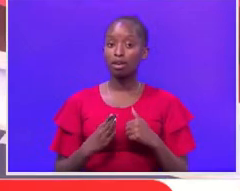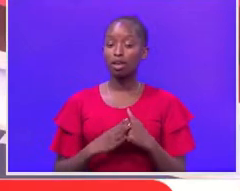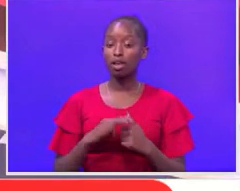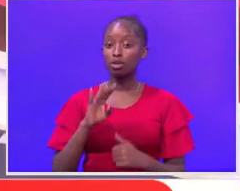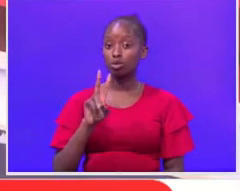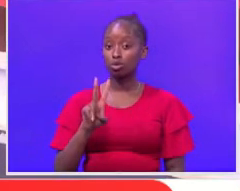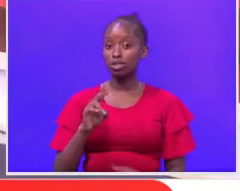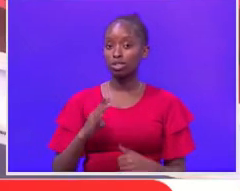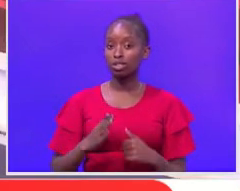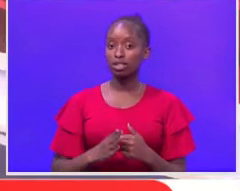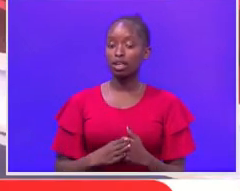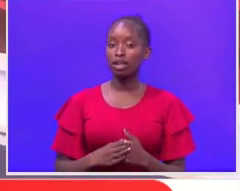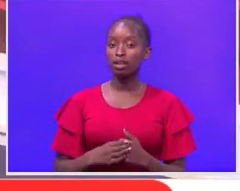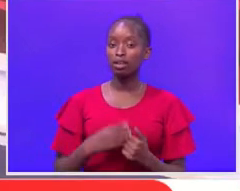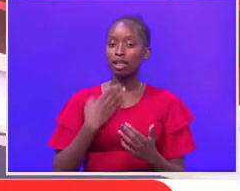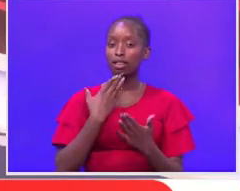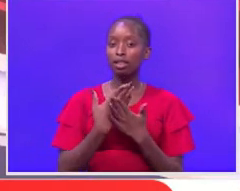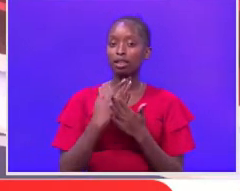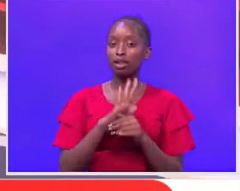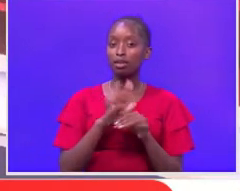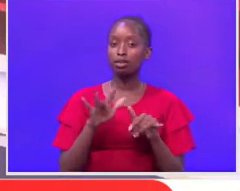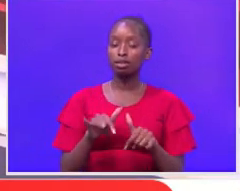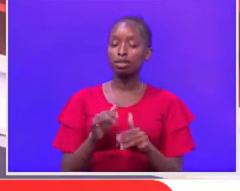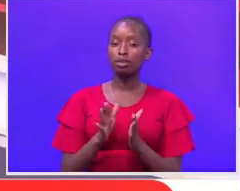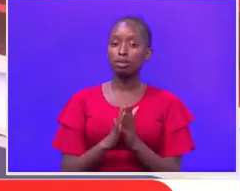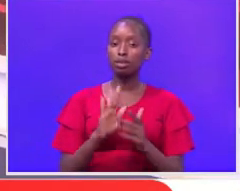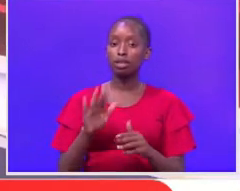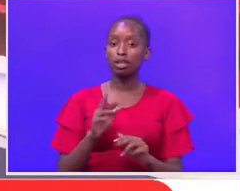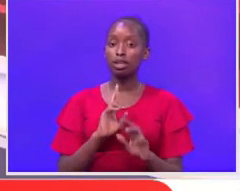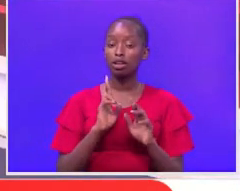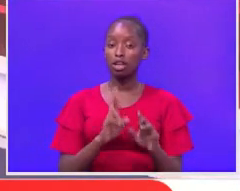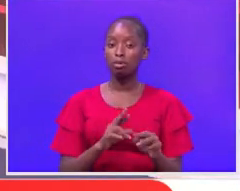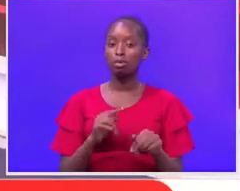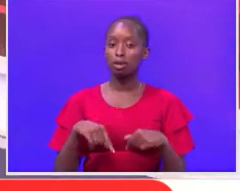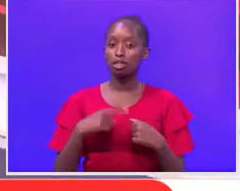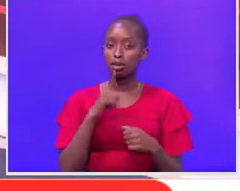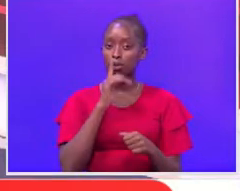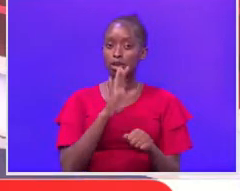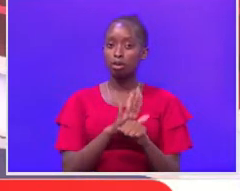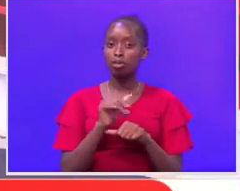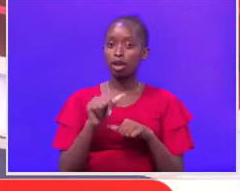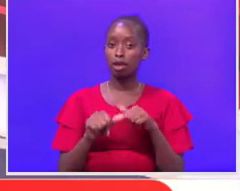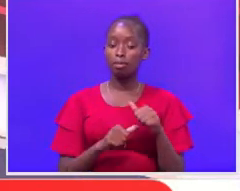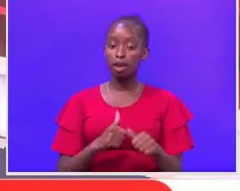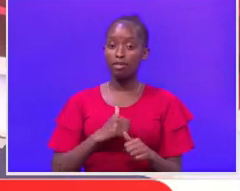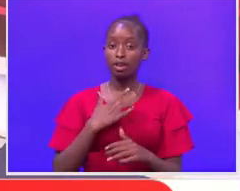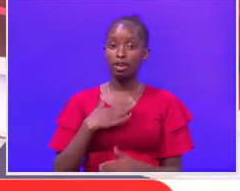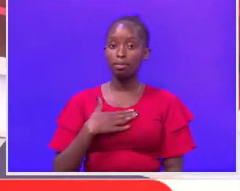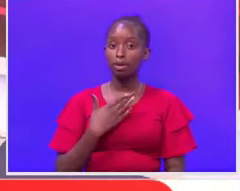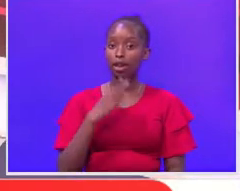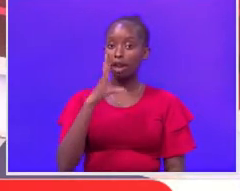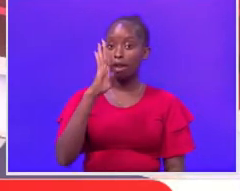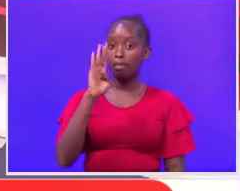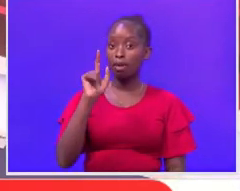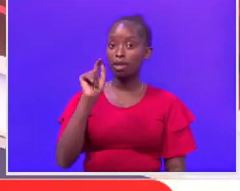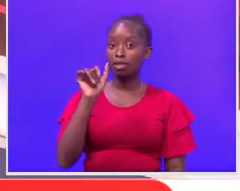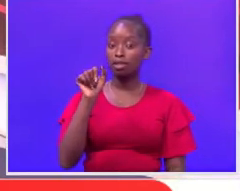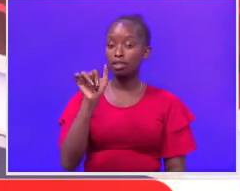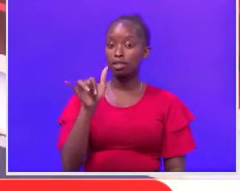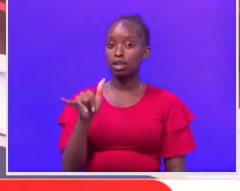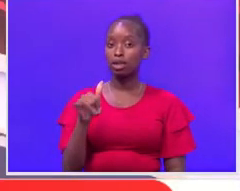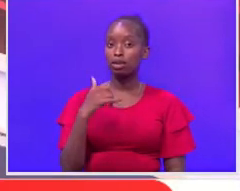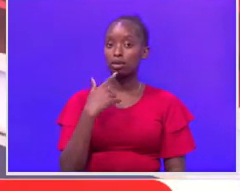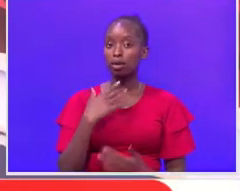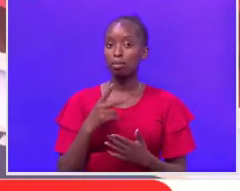past the hour. Thank you so much for staying with the Daily Report. Earlier on, I did promise you about my guest, Betsy Njage, Principal Secretary,